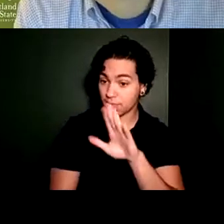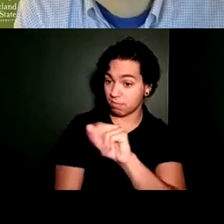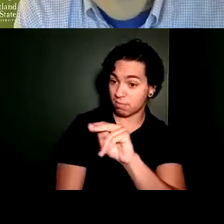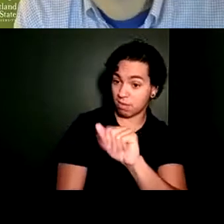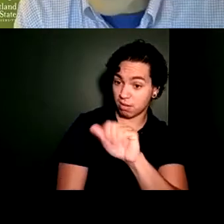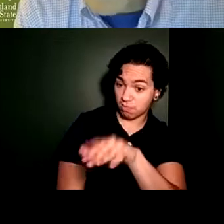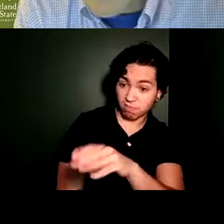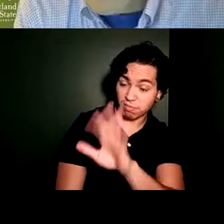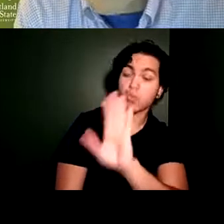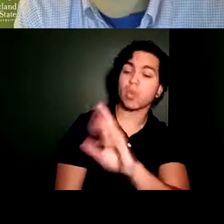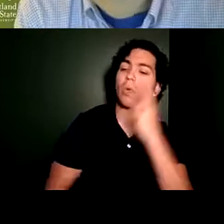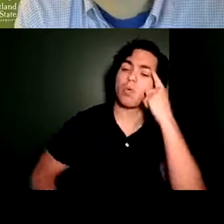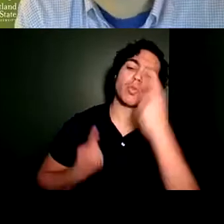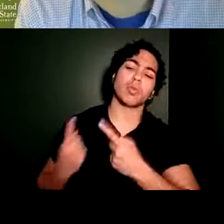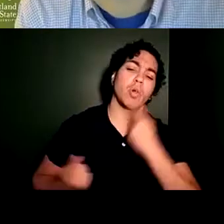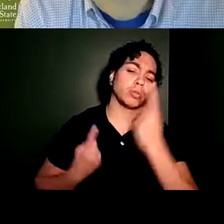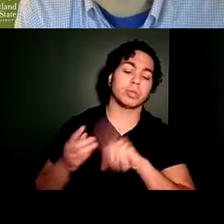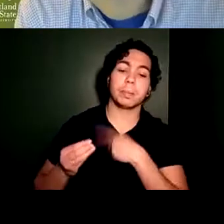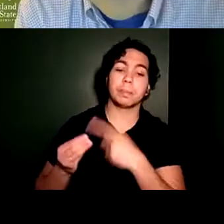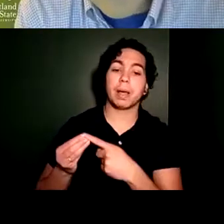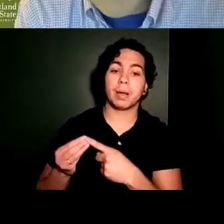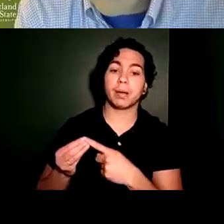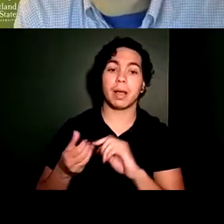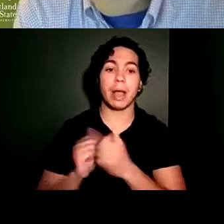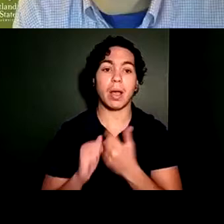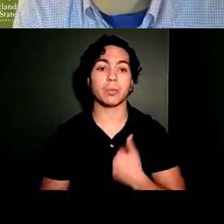what is your thoughts around how do we